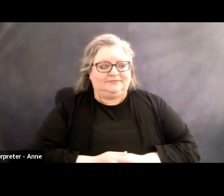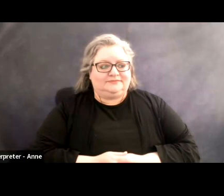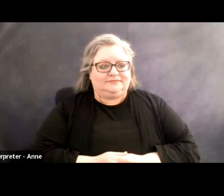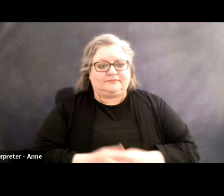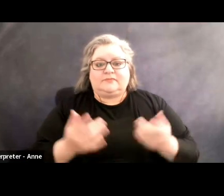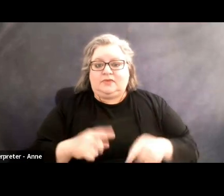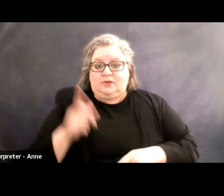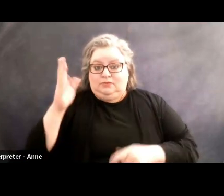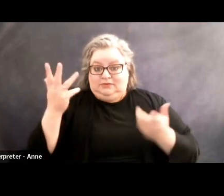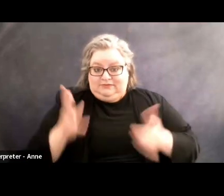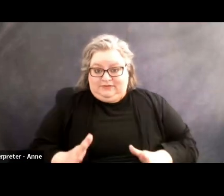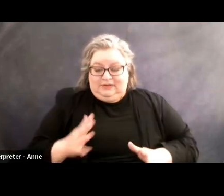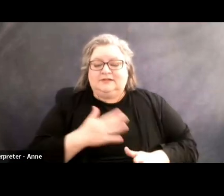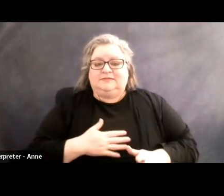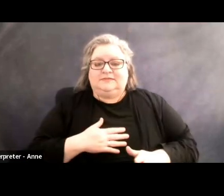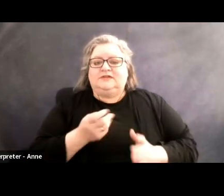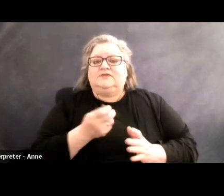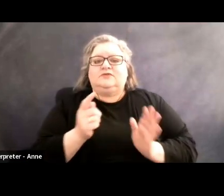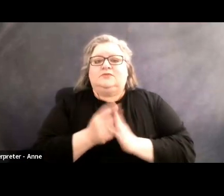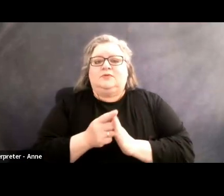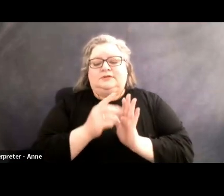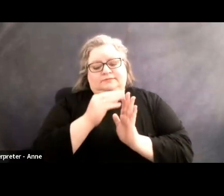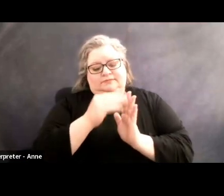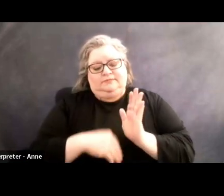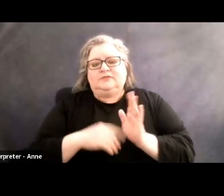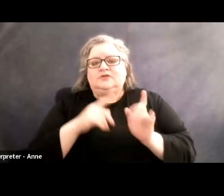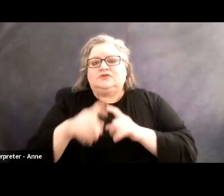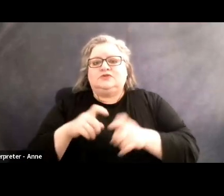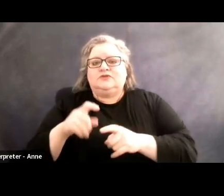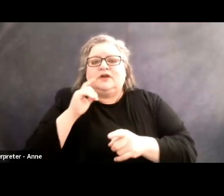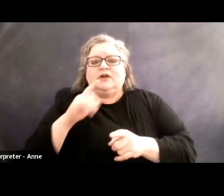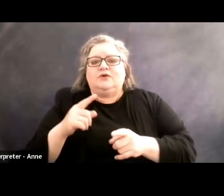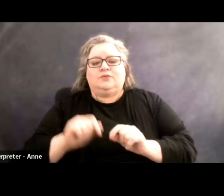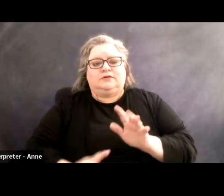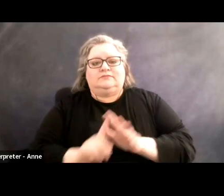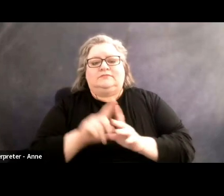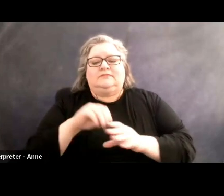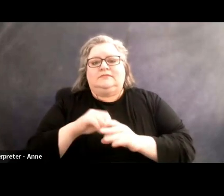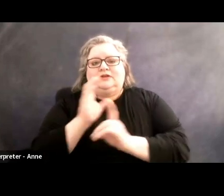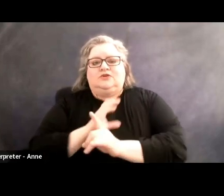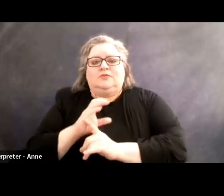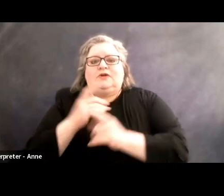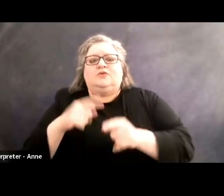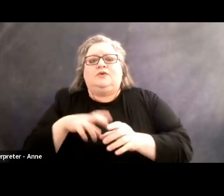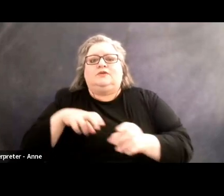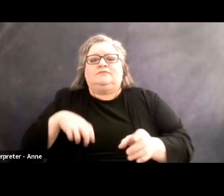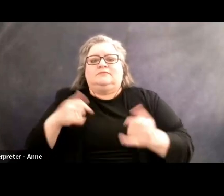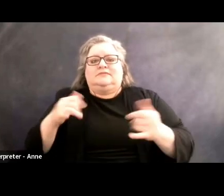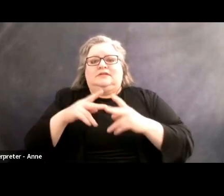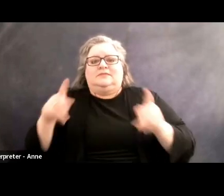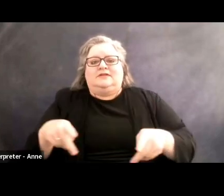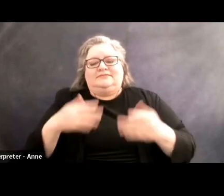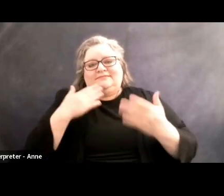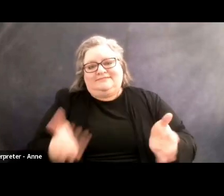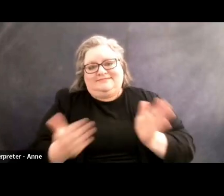When the presentation ends, please take a few moments to complete a brief survey that will show in your browser as you exit the platform. Thank